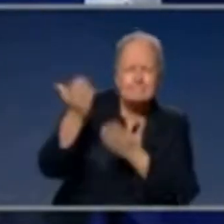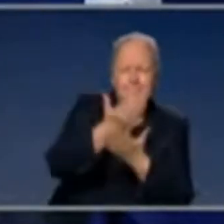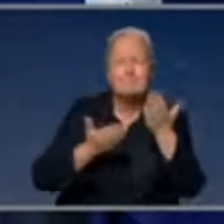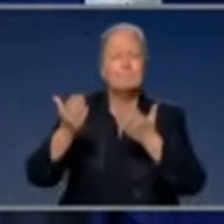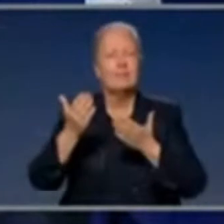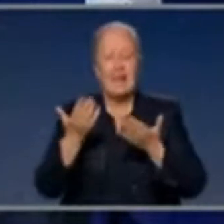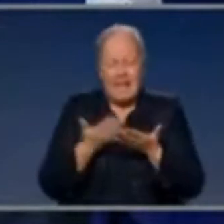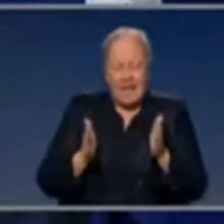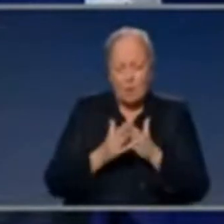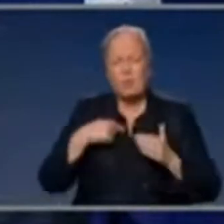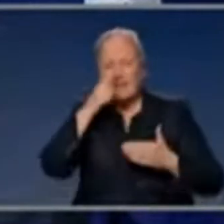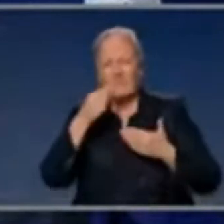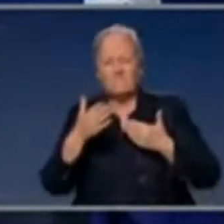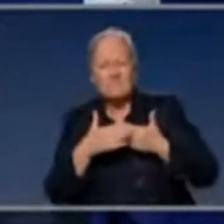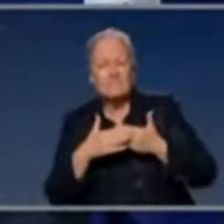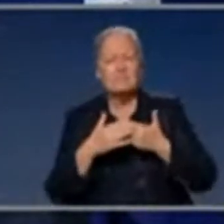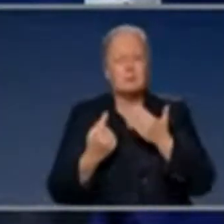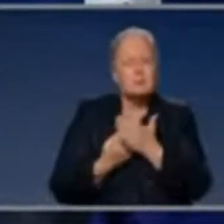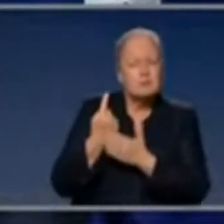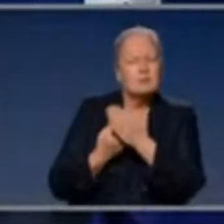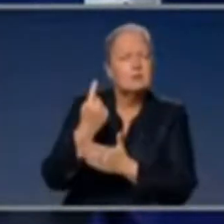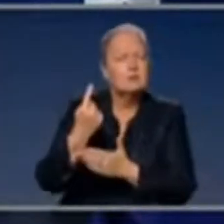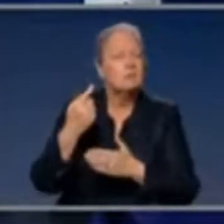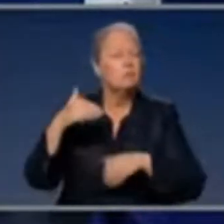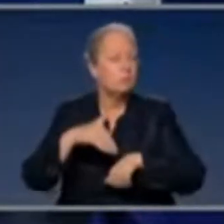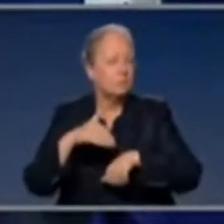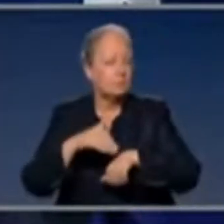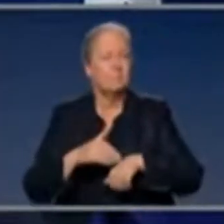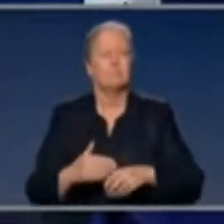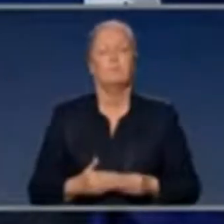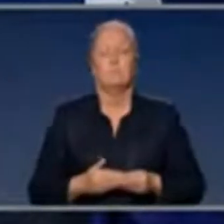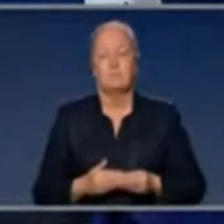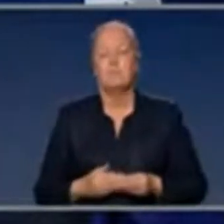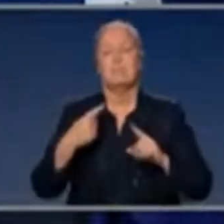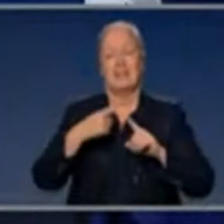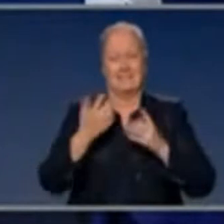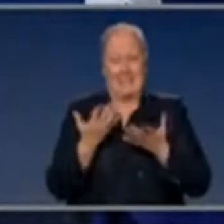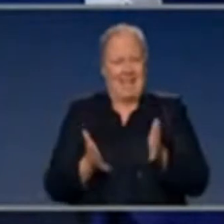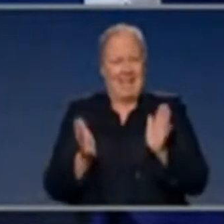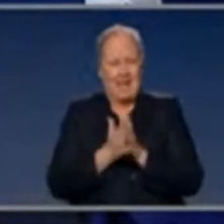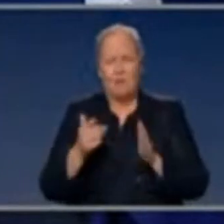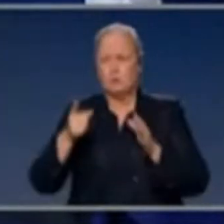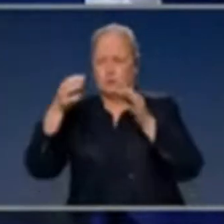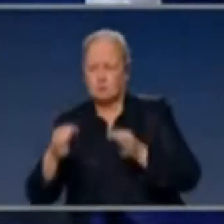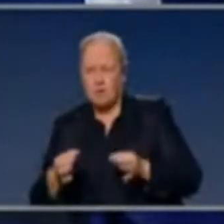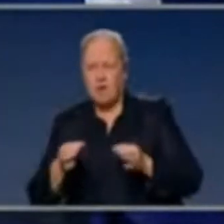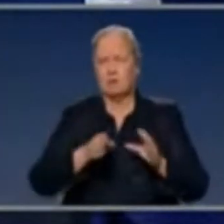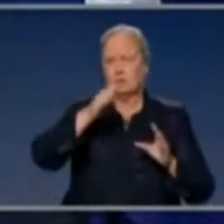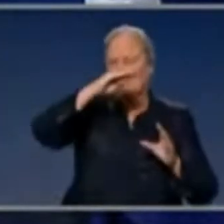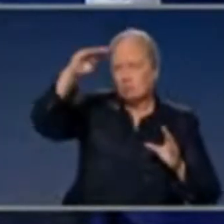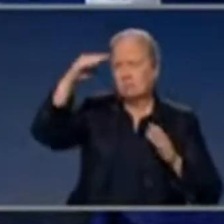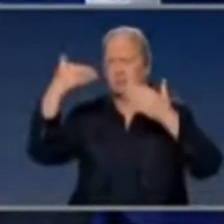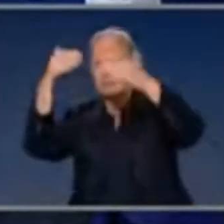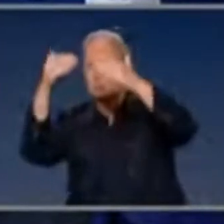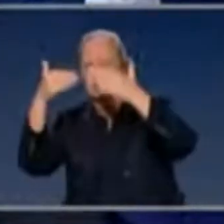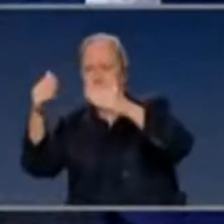issues, often, if not entirely unintended, how the borders are put in place. But the other point I'd make